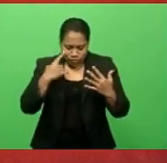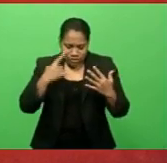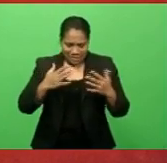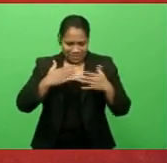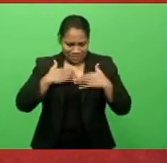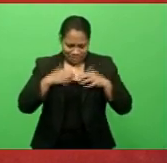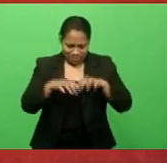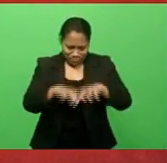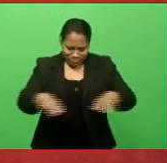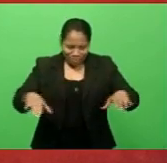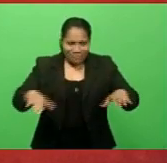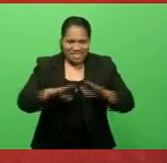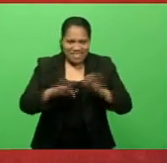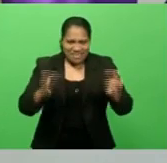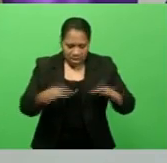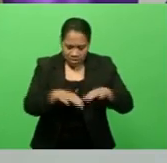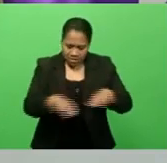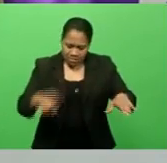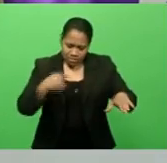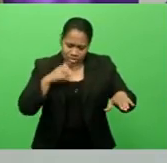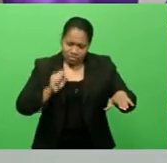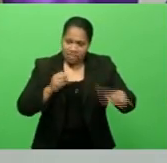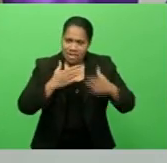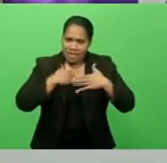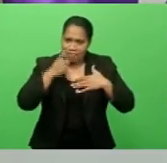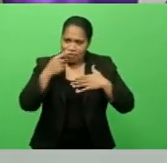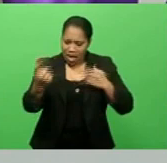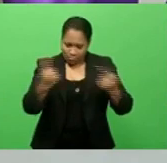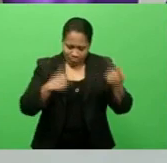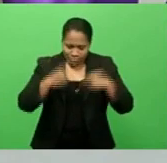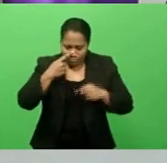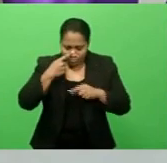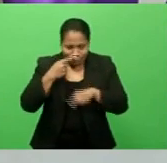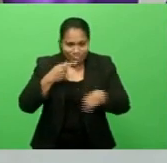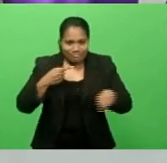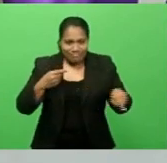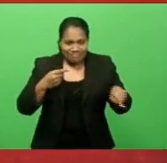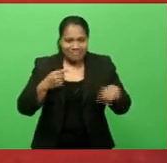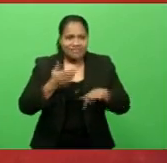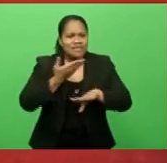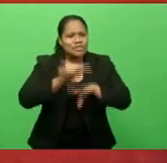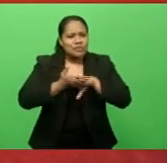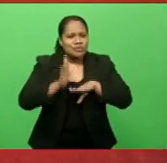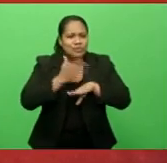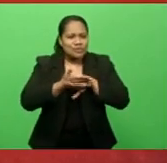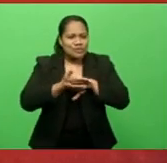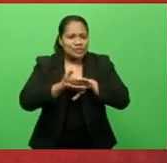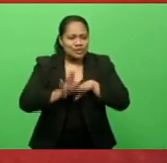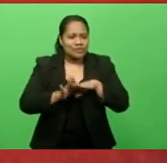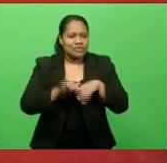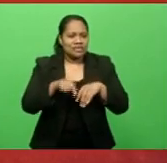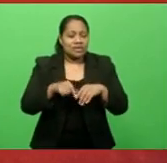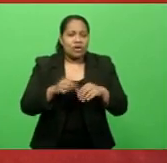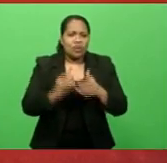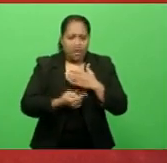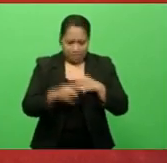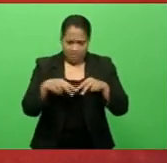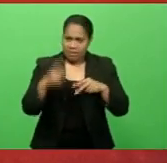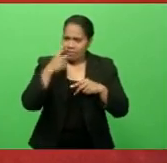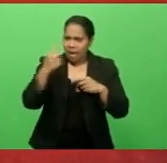have done, the new designs of rings and chains, and the earrings. It always motivates me to make more